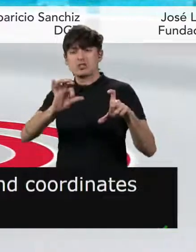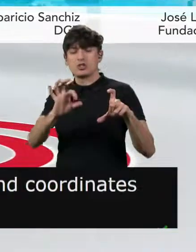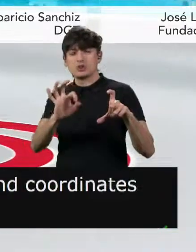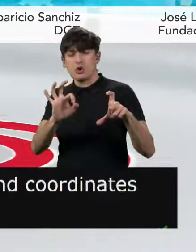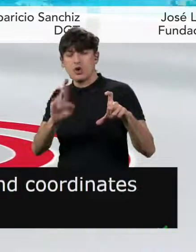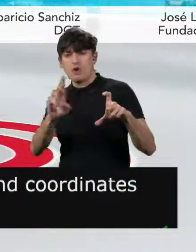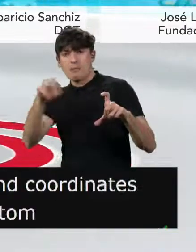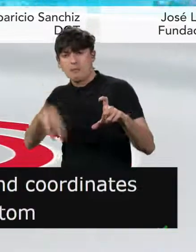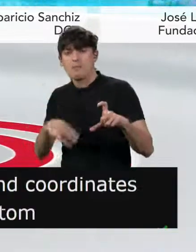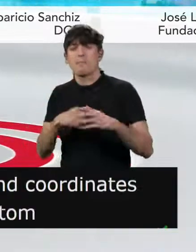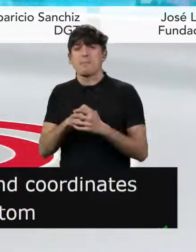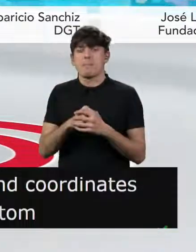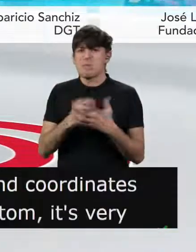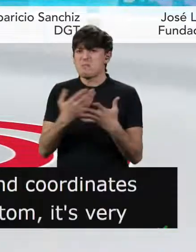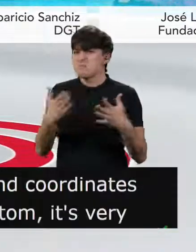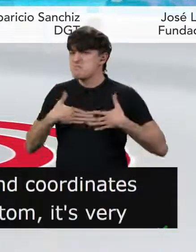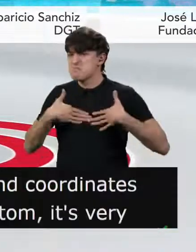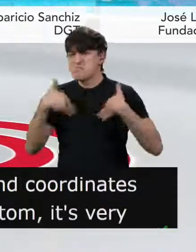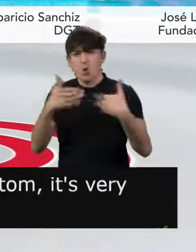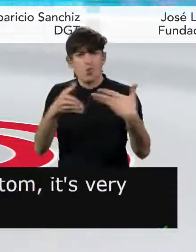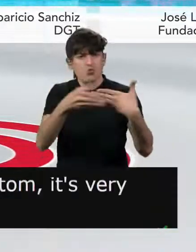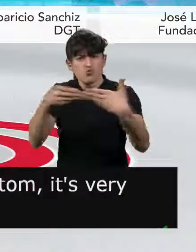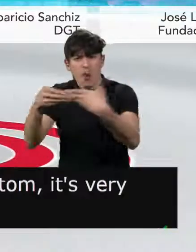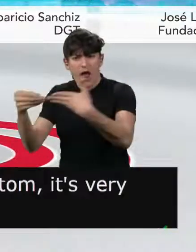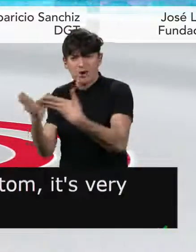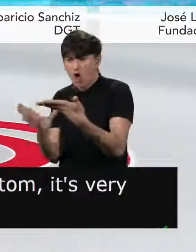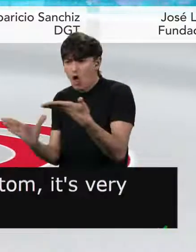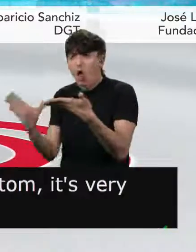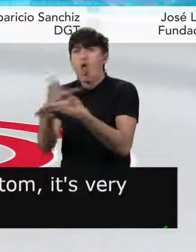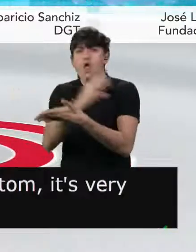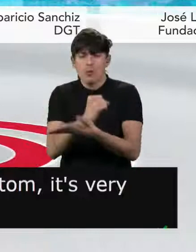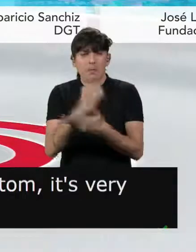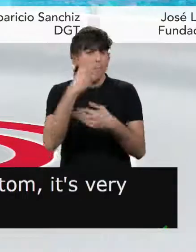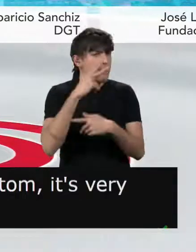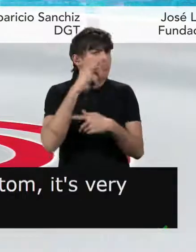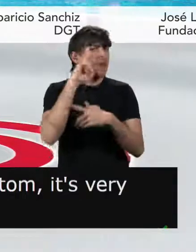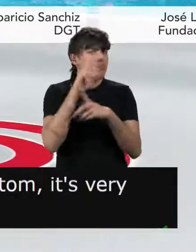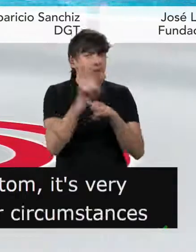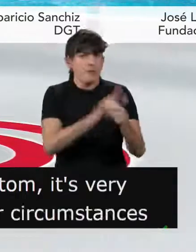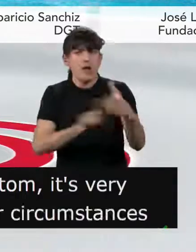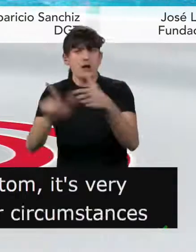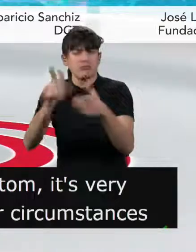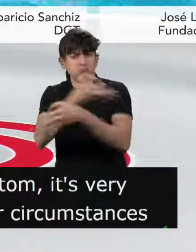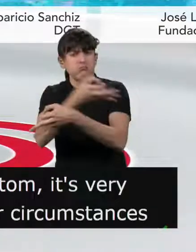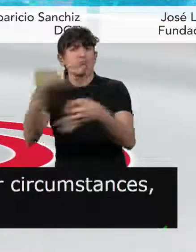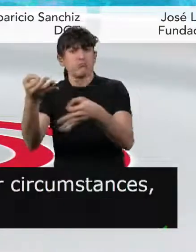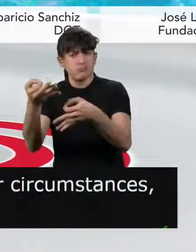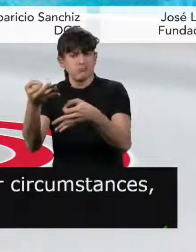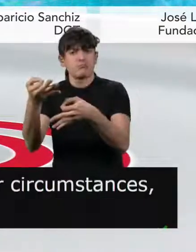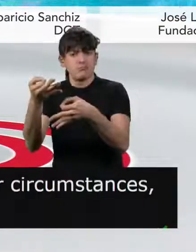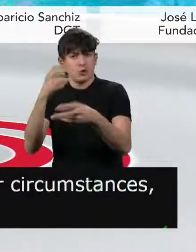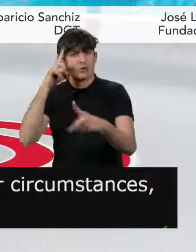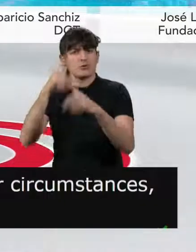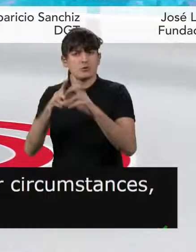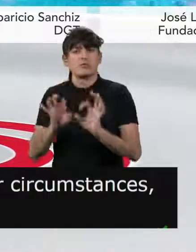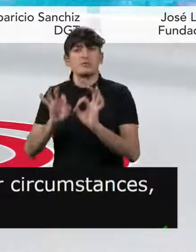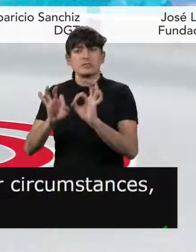that each passenger, regardless of their circumstances, can have a good experience in their